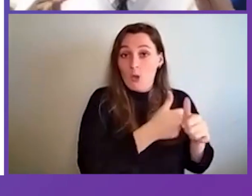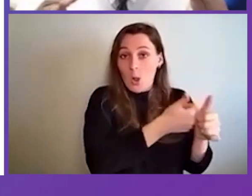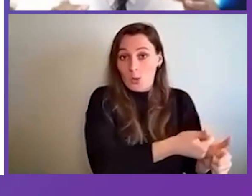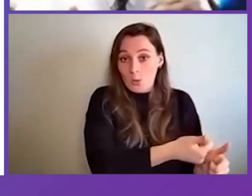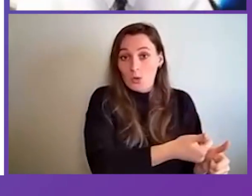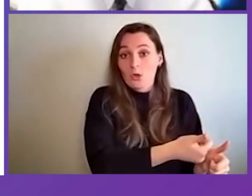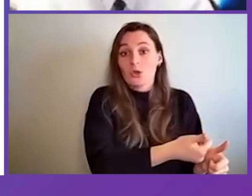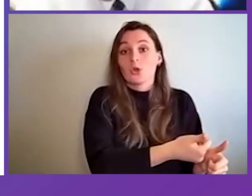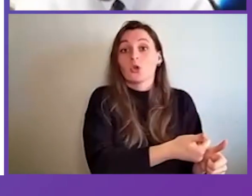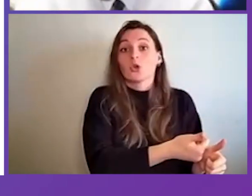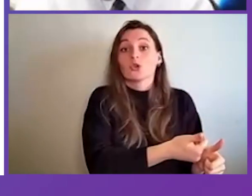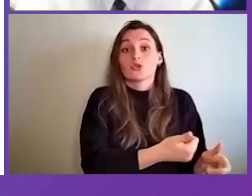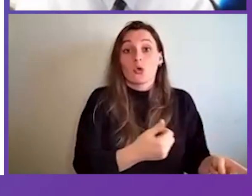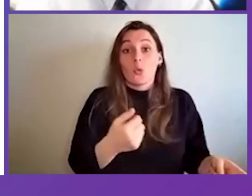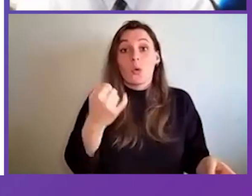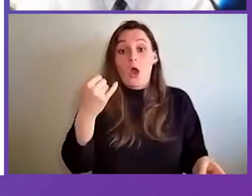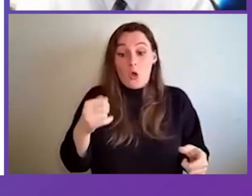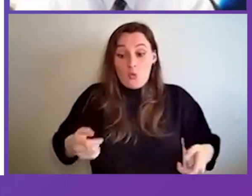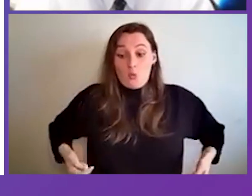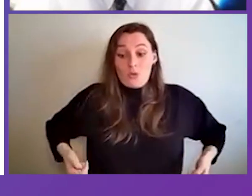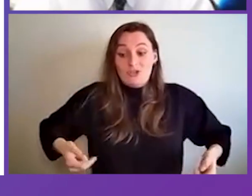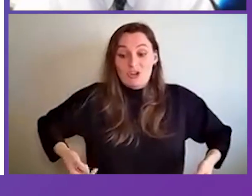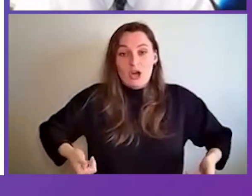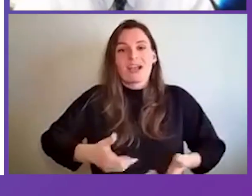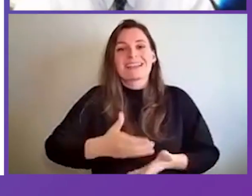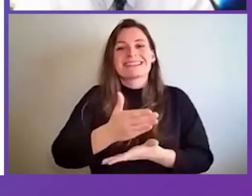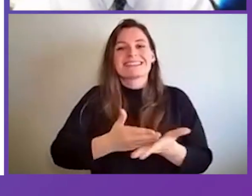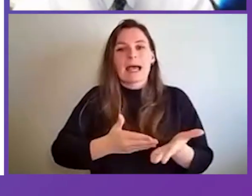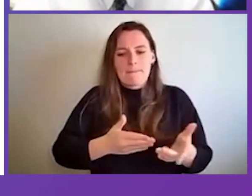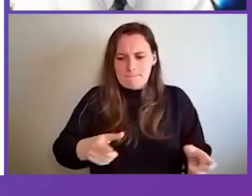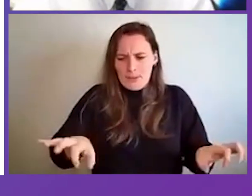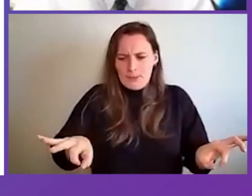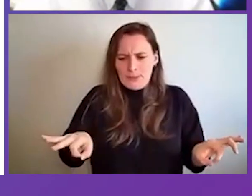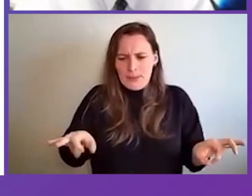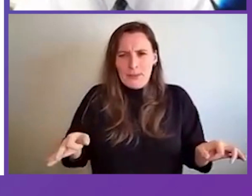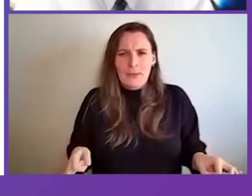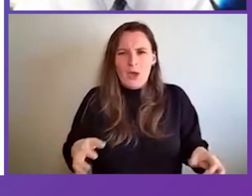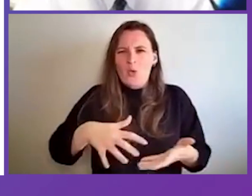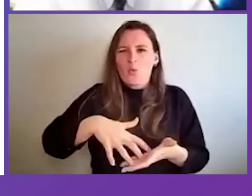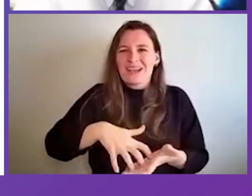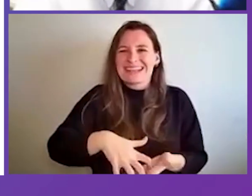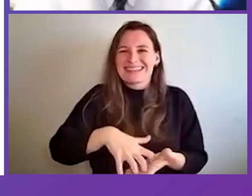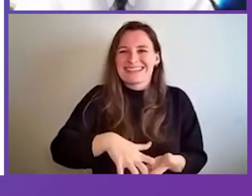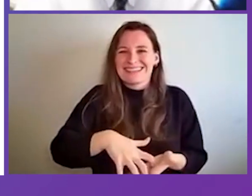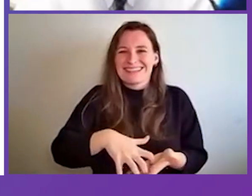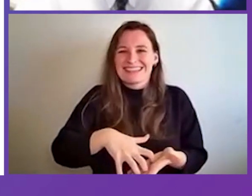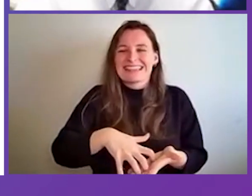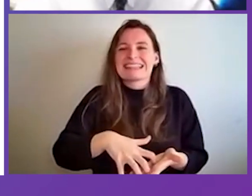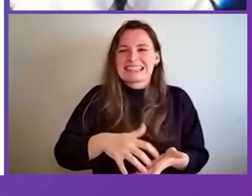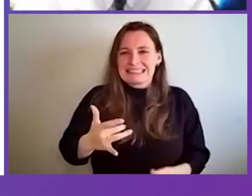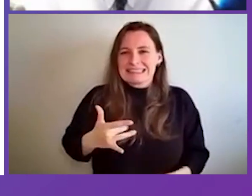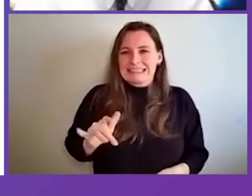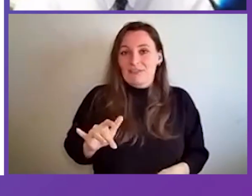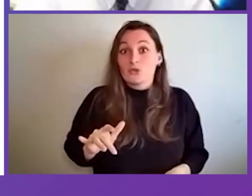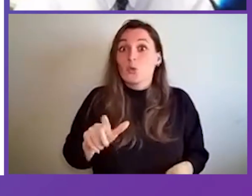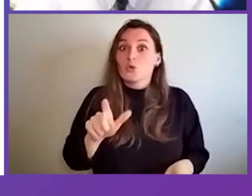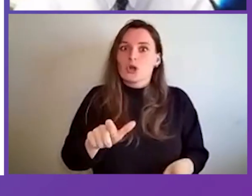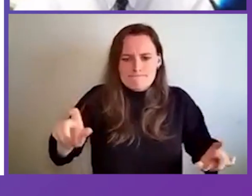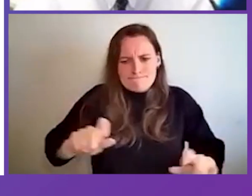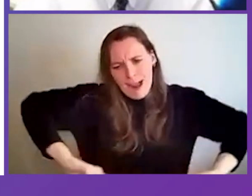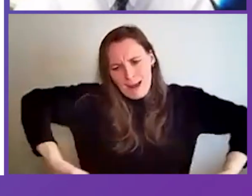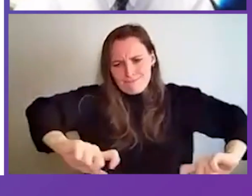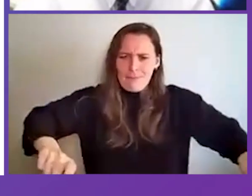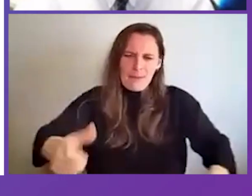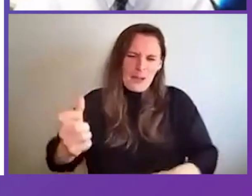delicate areas of the wheelchair, and to not over tighten them. But for anyone who's used one of these